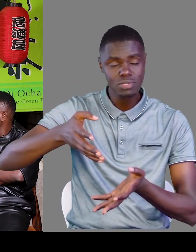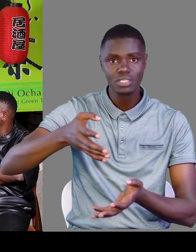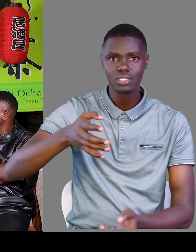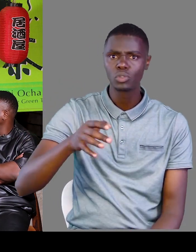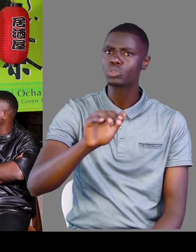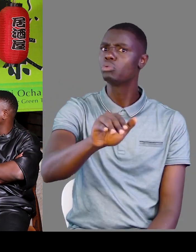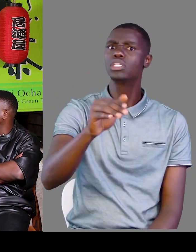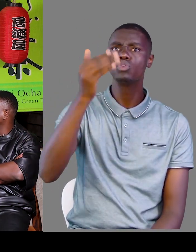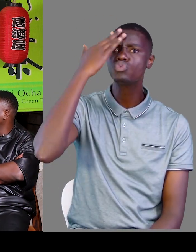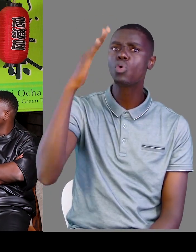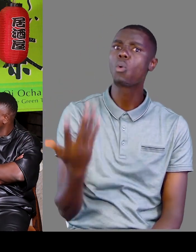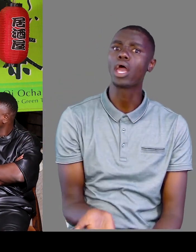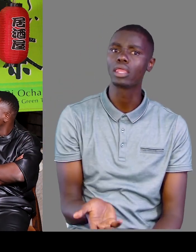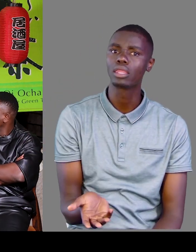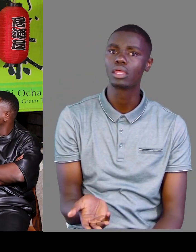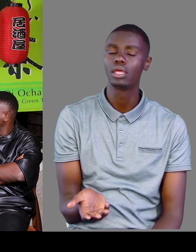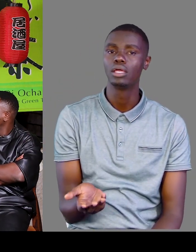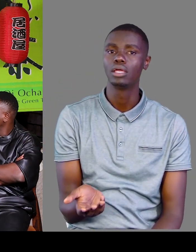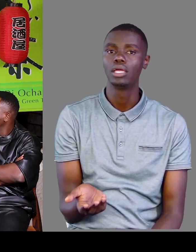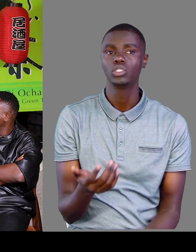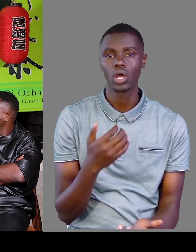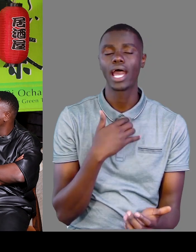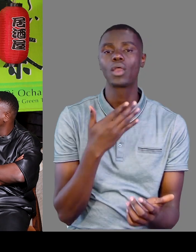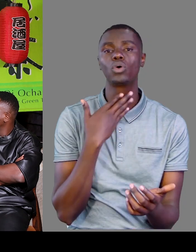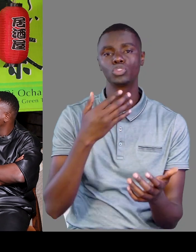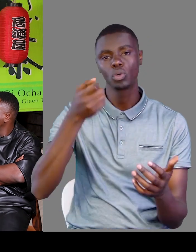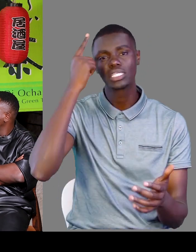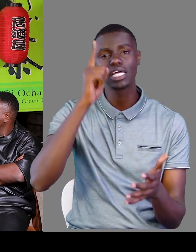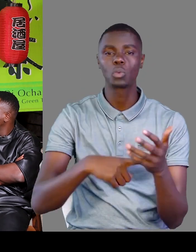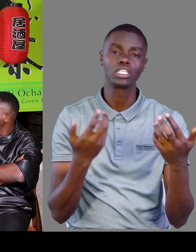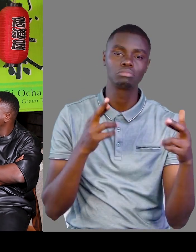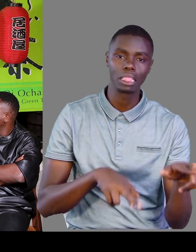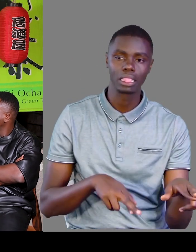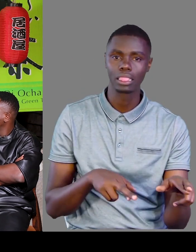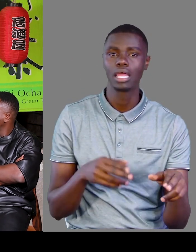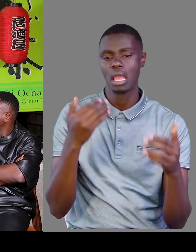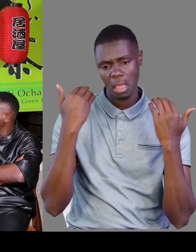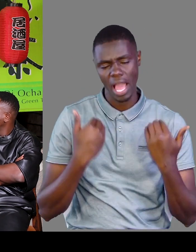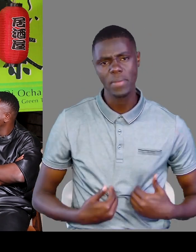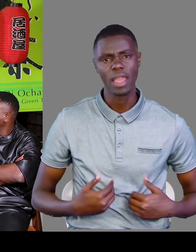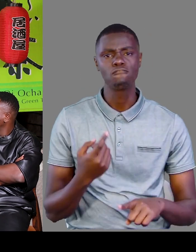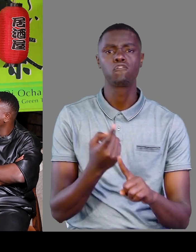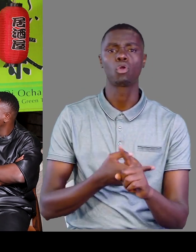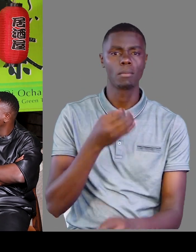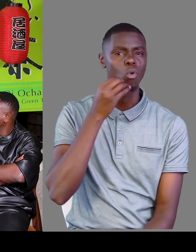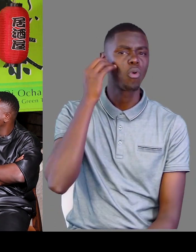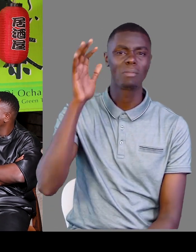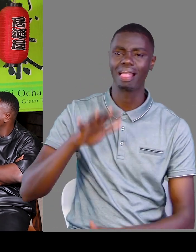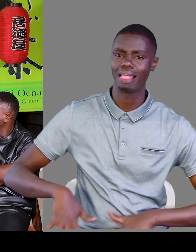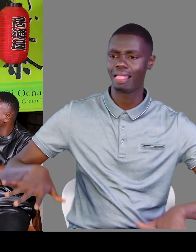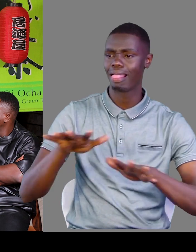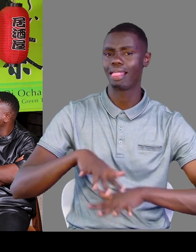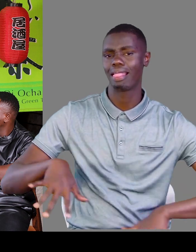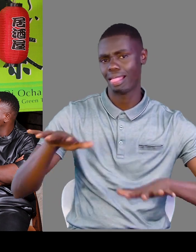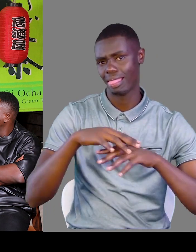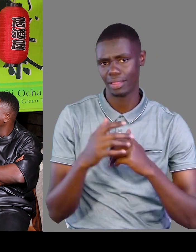hiyo ulijua wapi? Why? Because I like to understand what's happening. Mimi ni mtu wa mtaani.